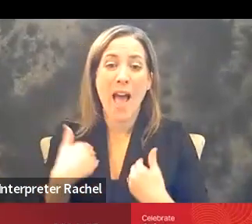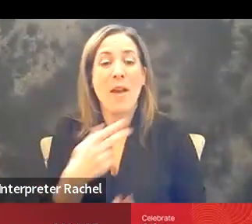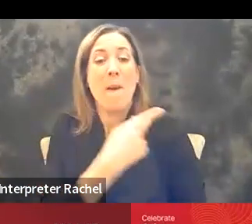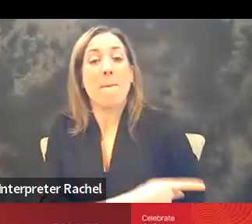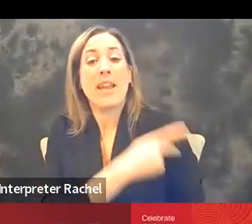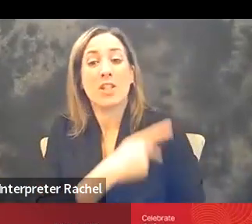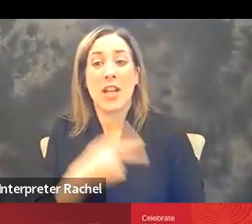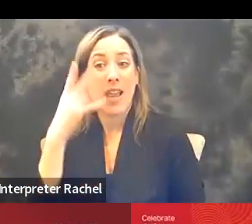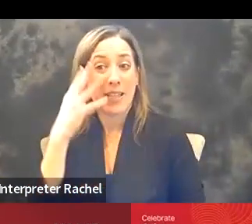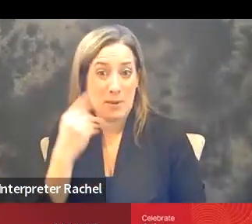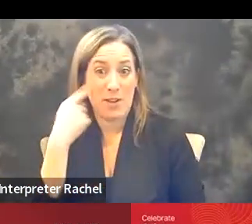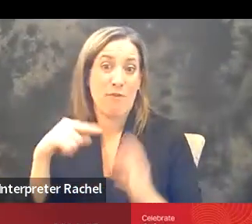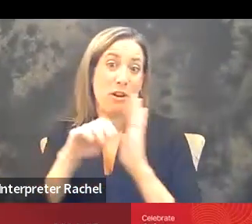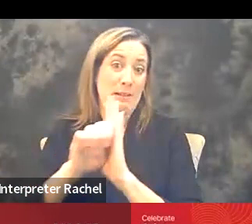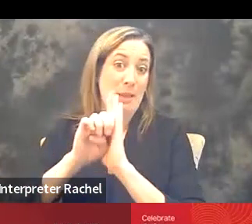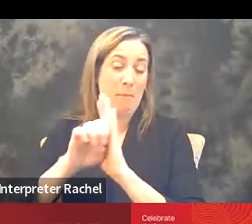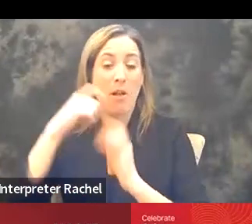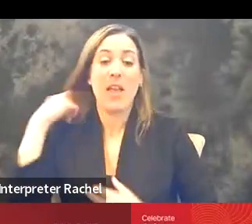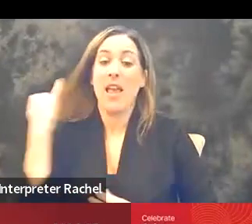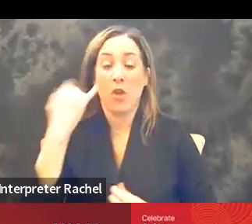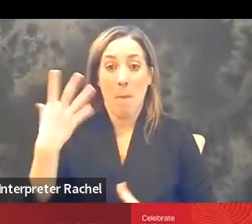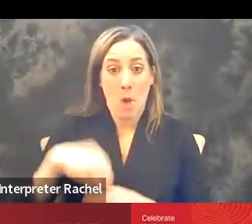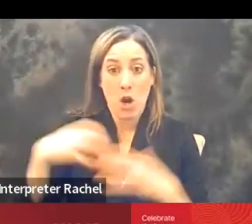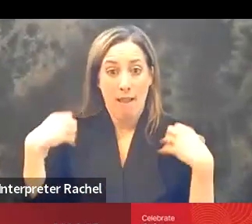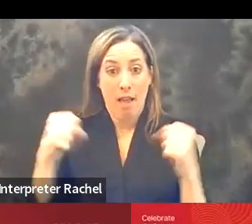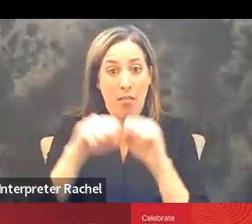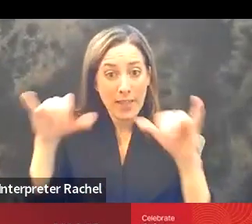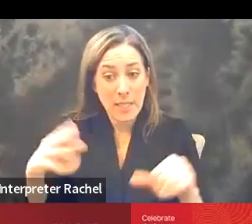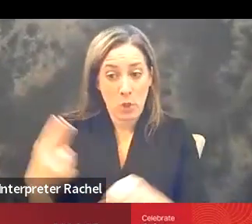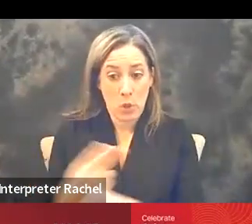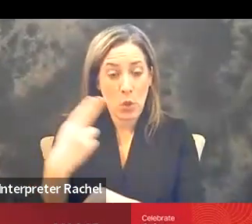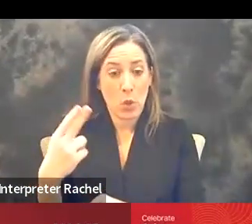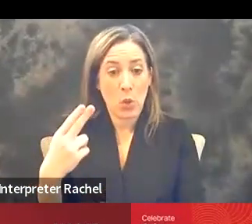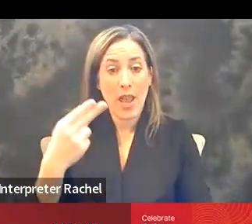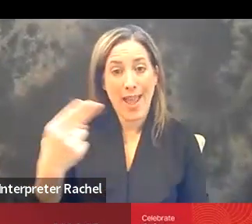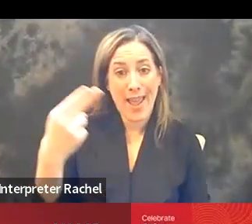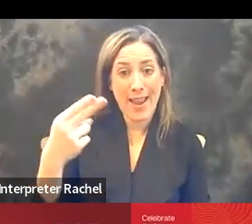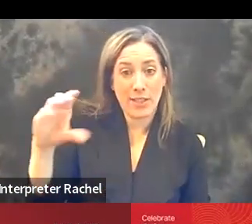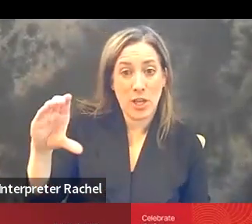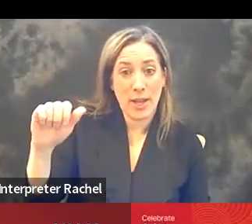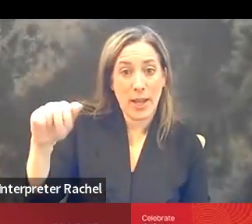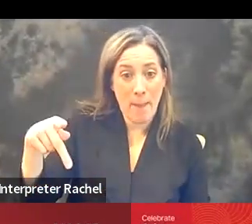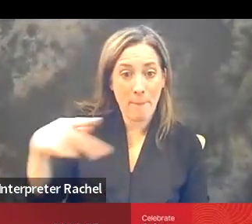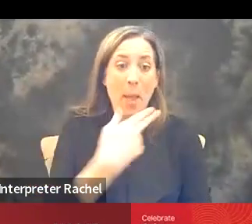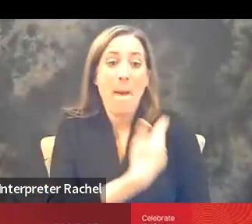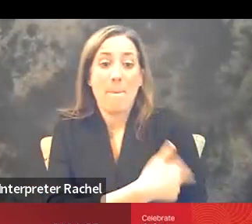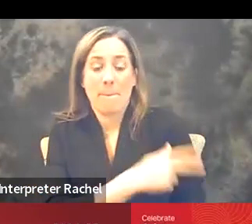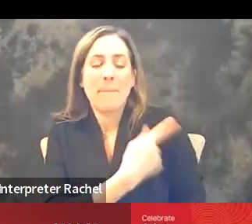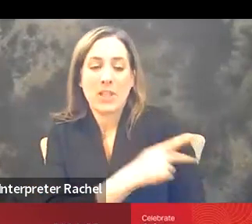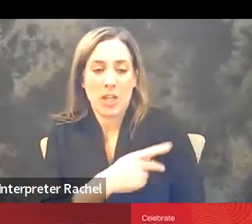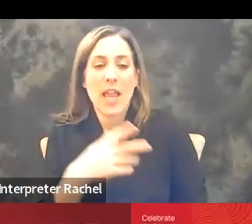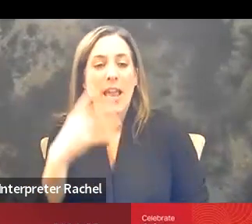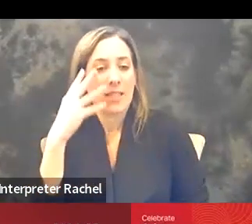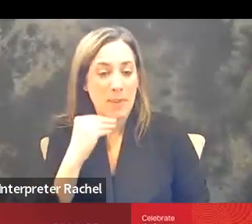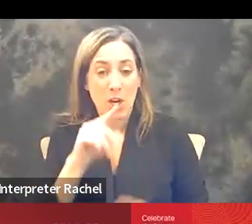for example. If you're part of a health system that uses the HCAHPS patient experience survey, and many of